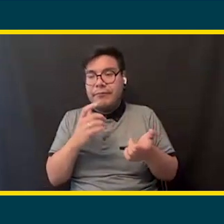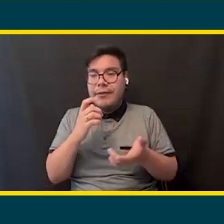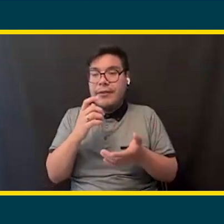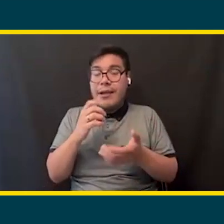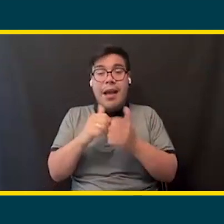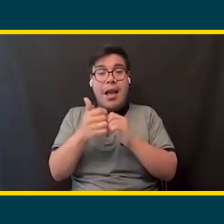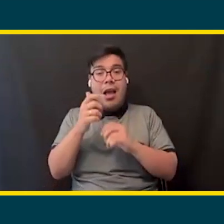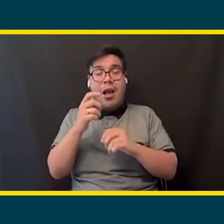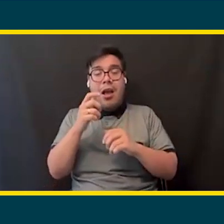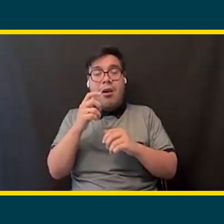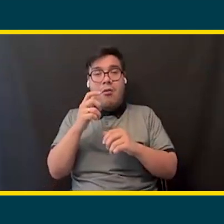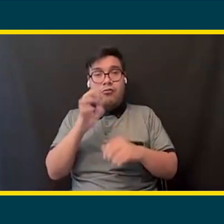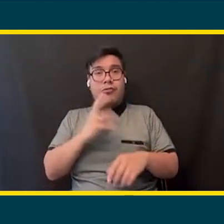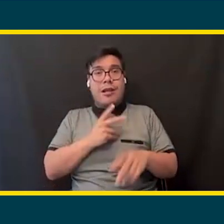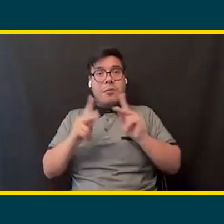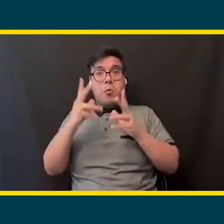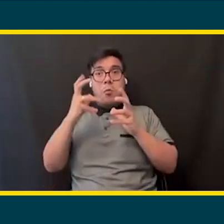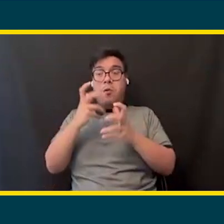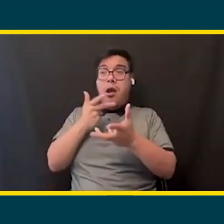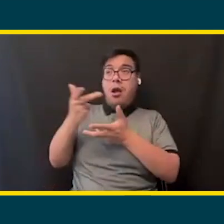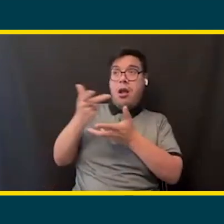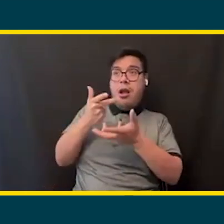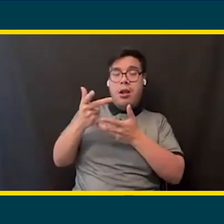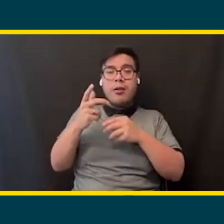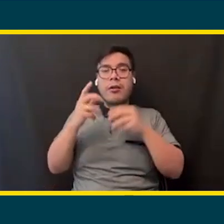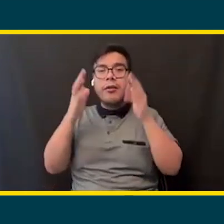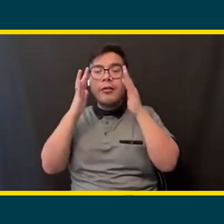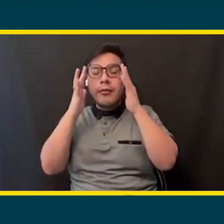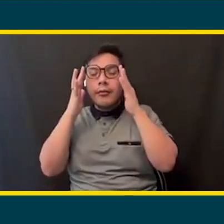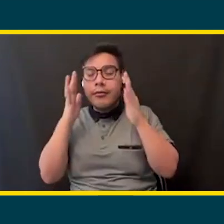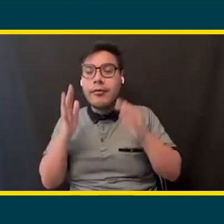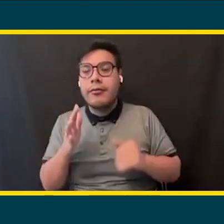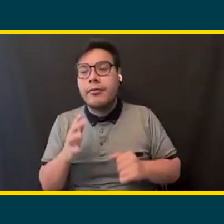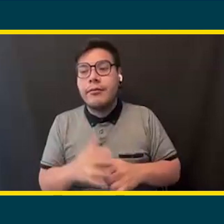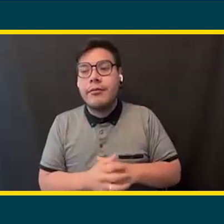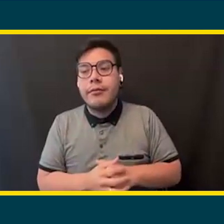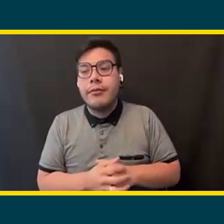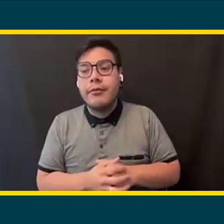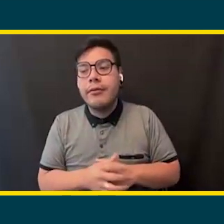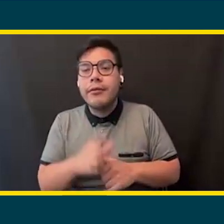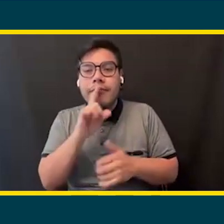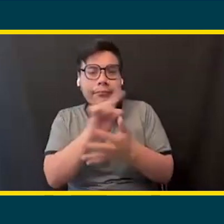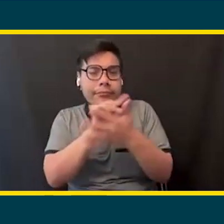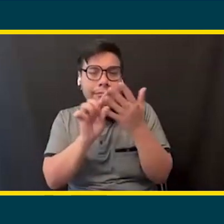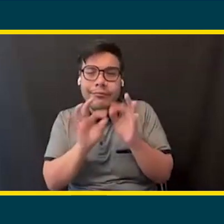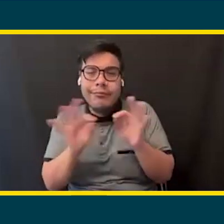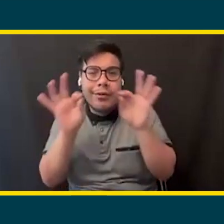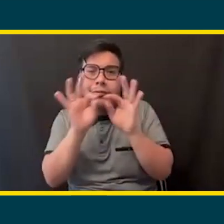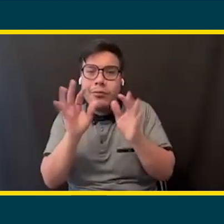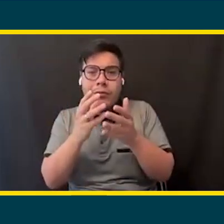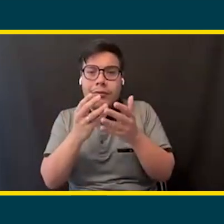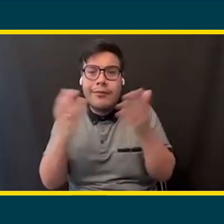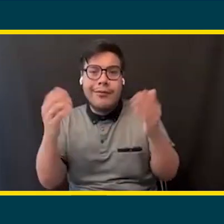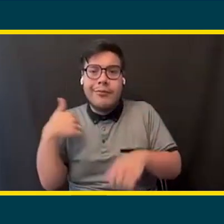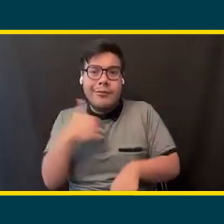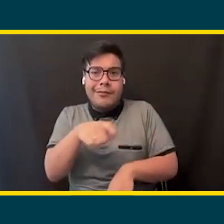people want, and is basically just the essential things that we need as humans,